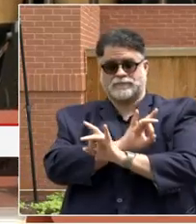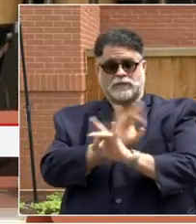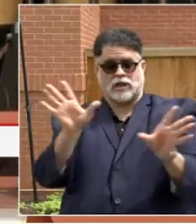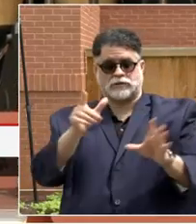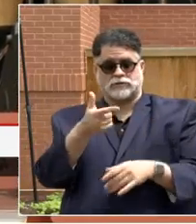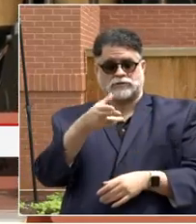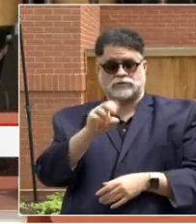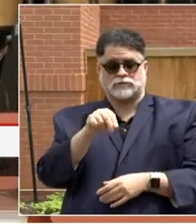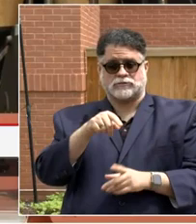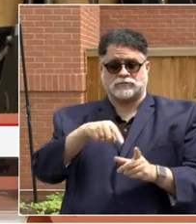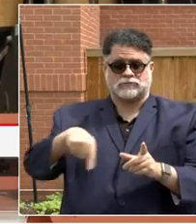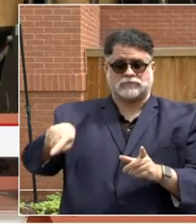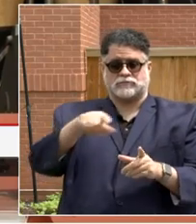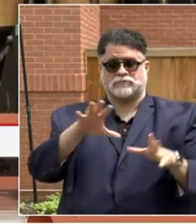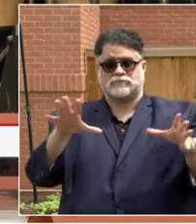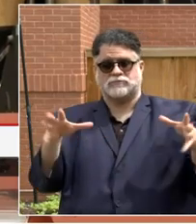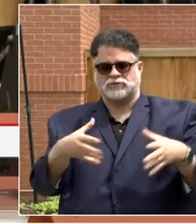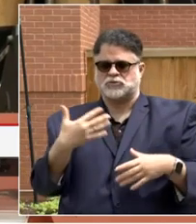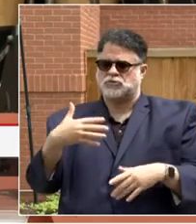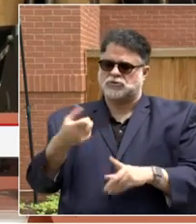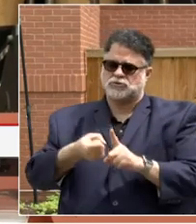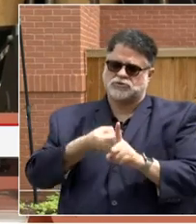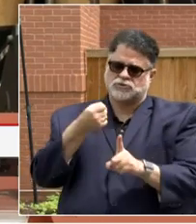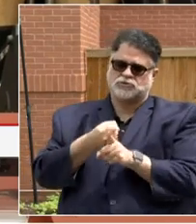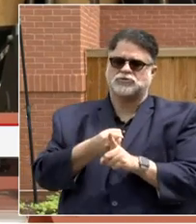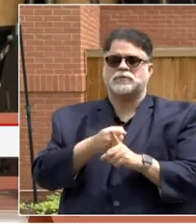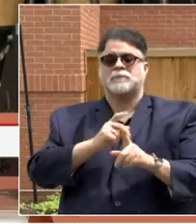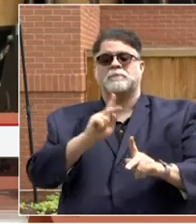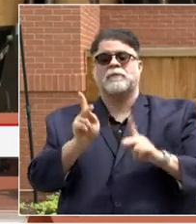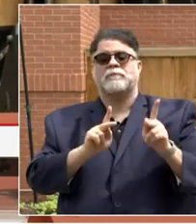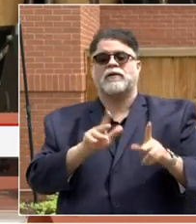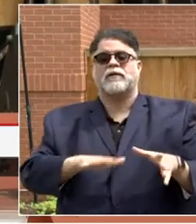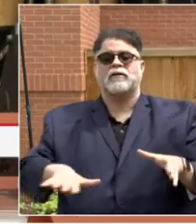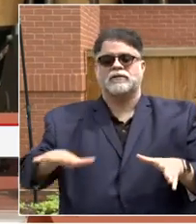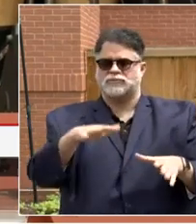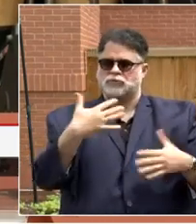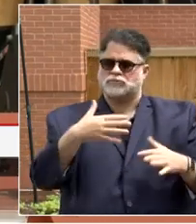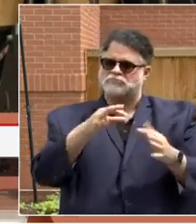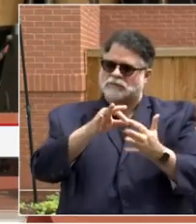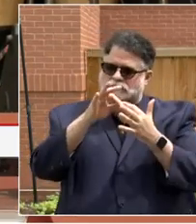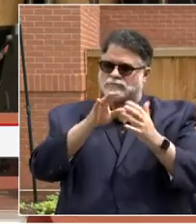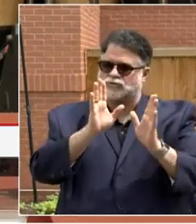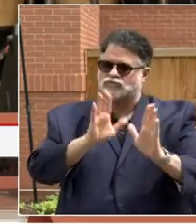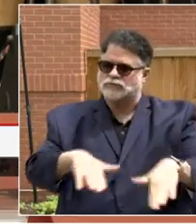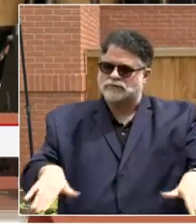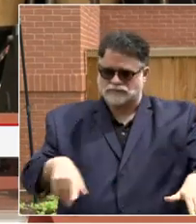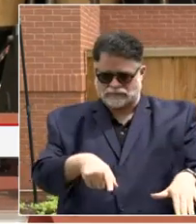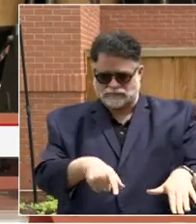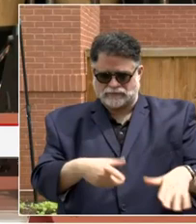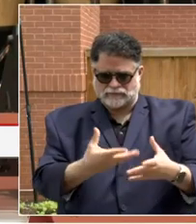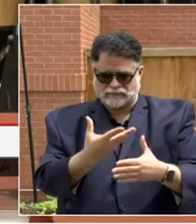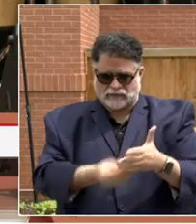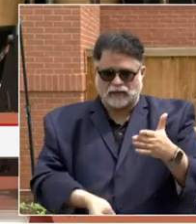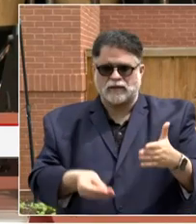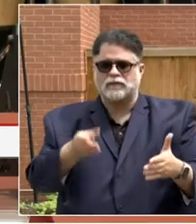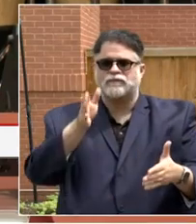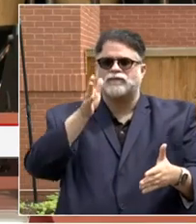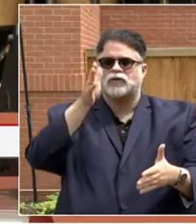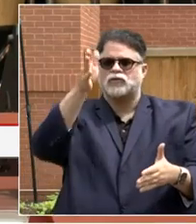people, real children, real futures that